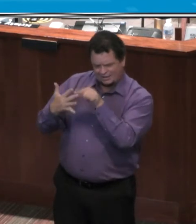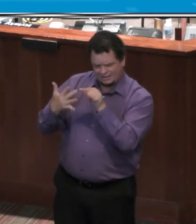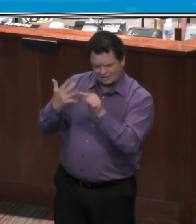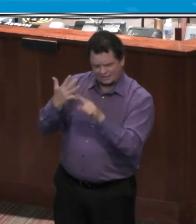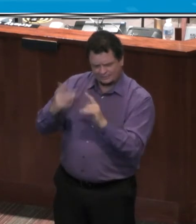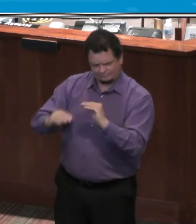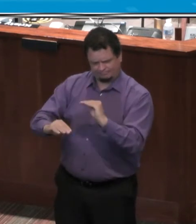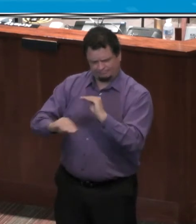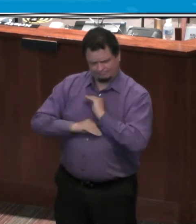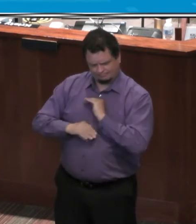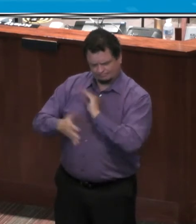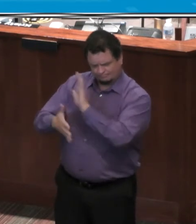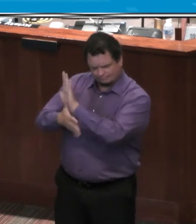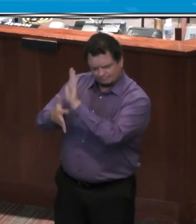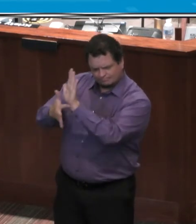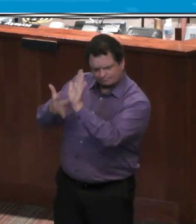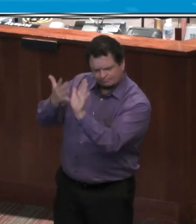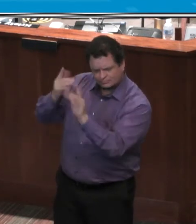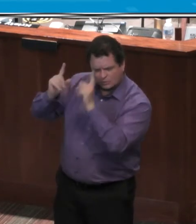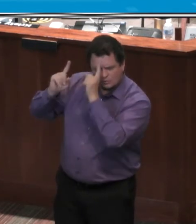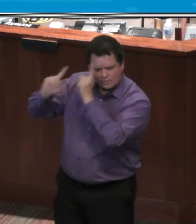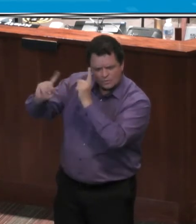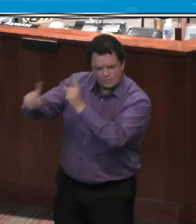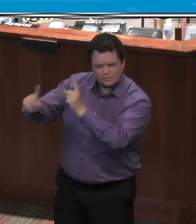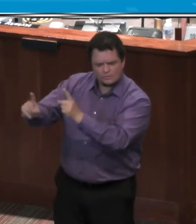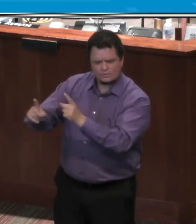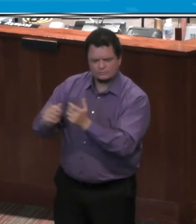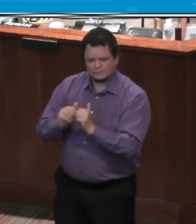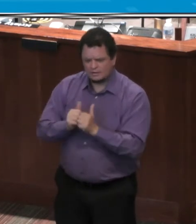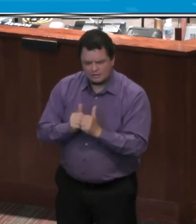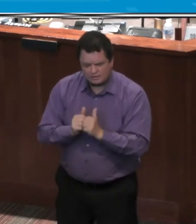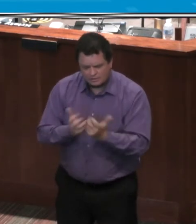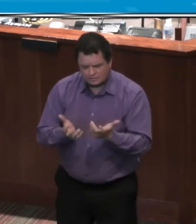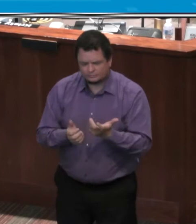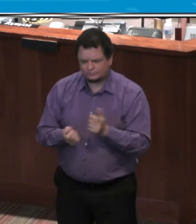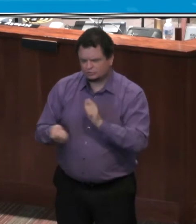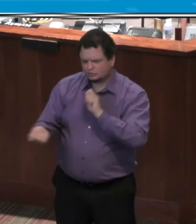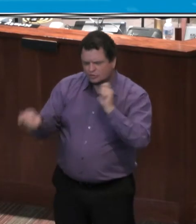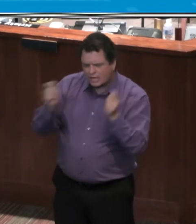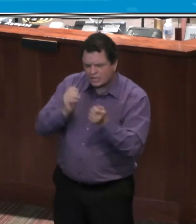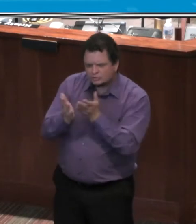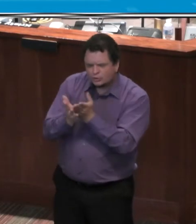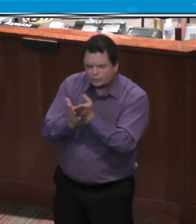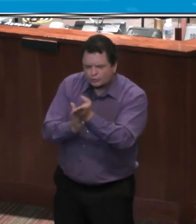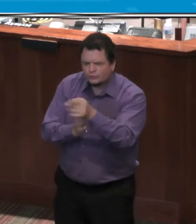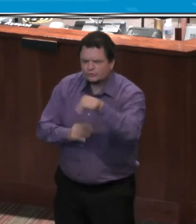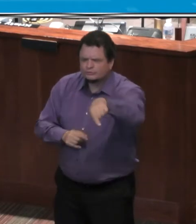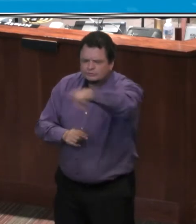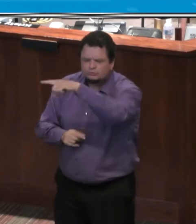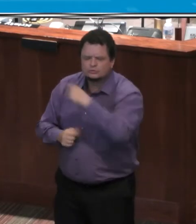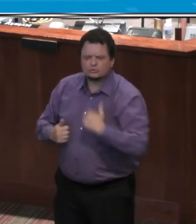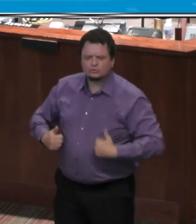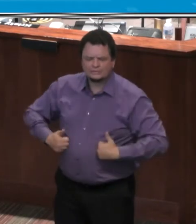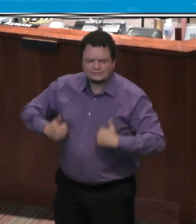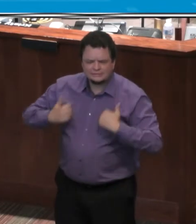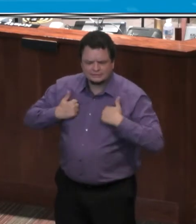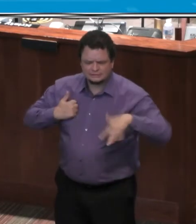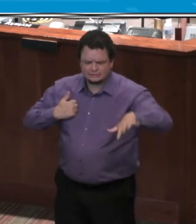change through resident-led involvement. So the key components of this is thriving